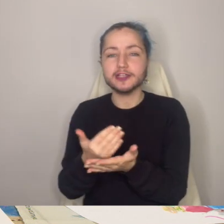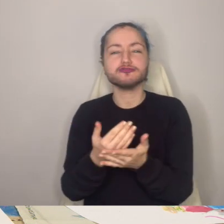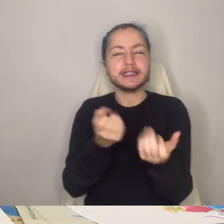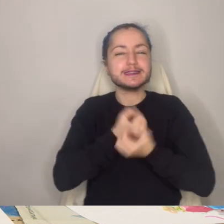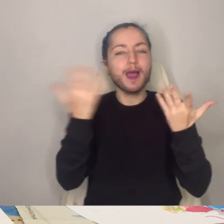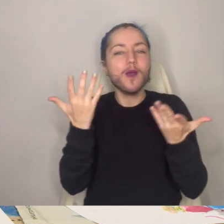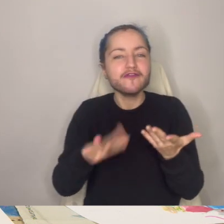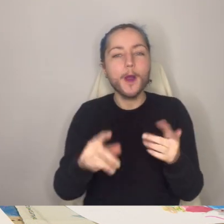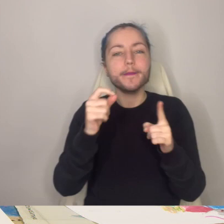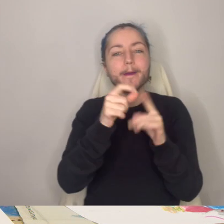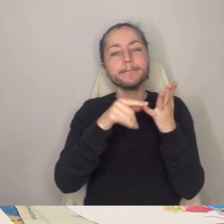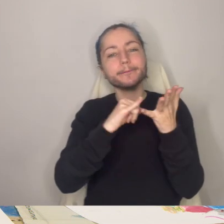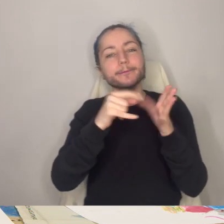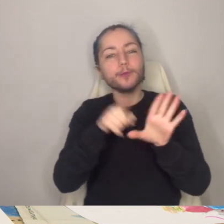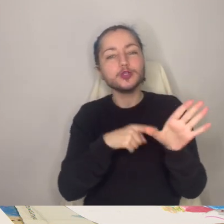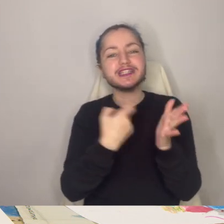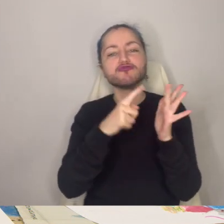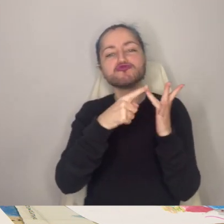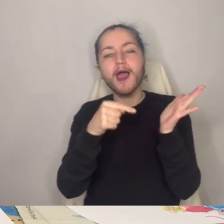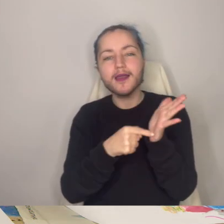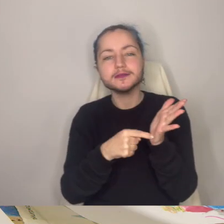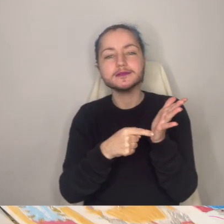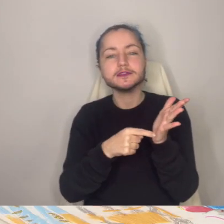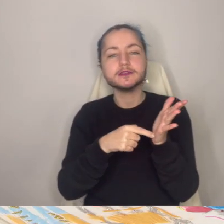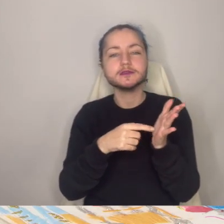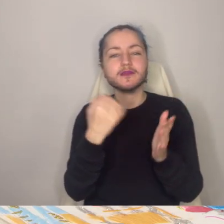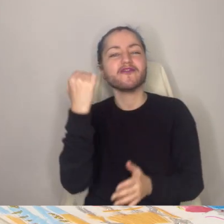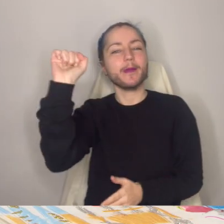loads of colour to work with today, and I thought that would be great as inspiration.